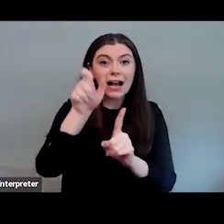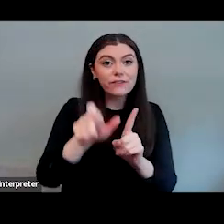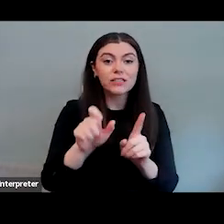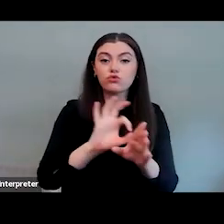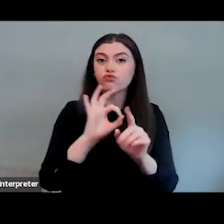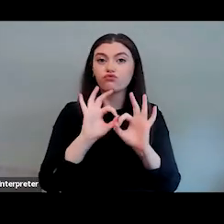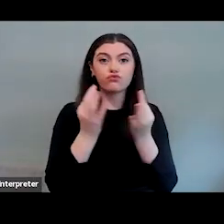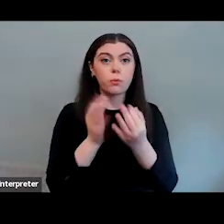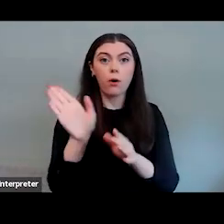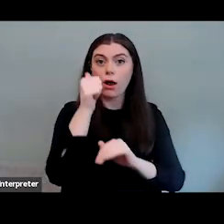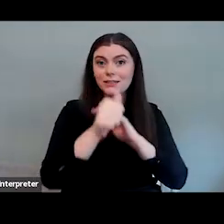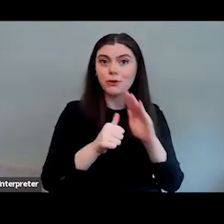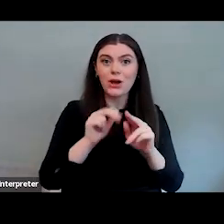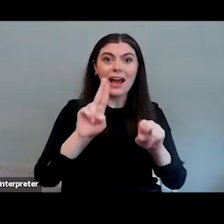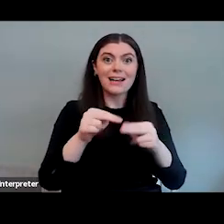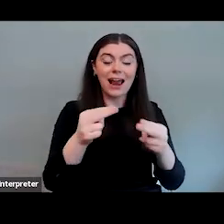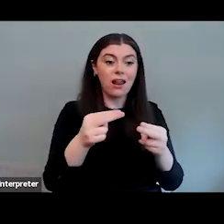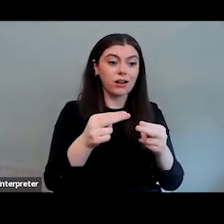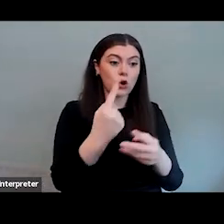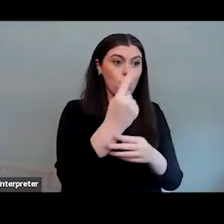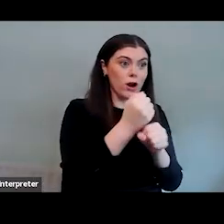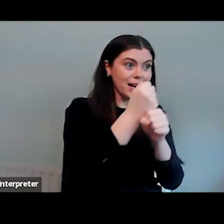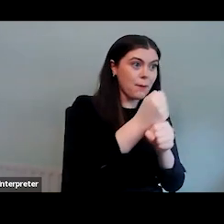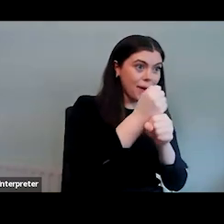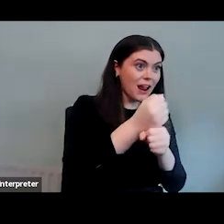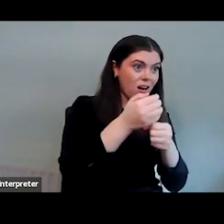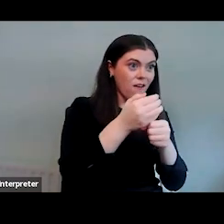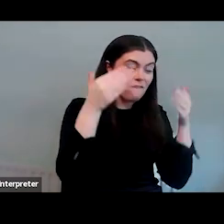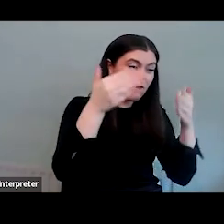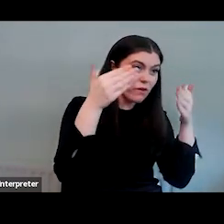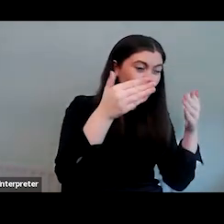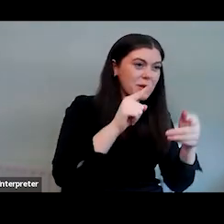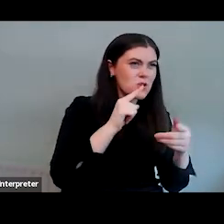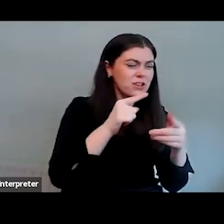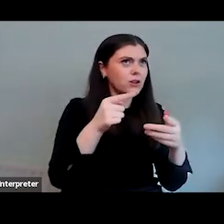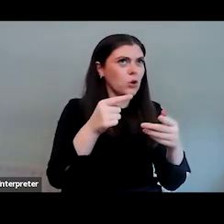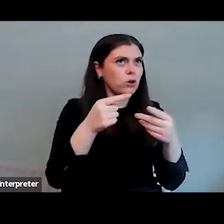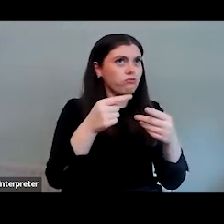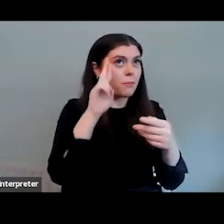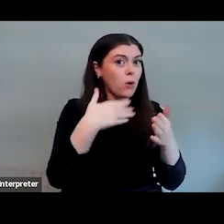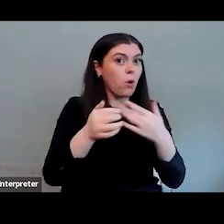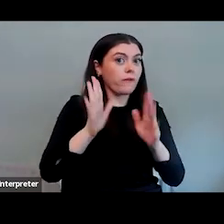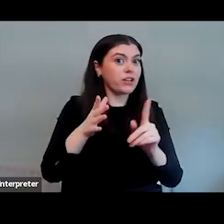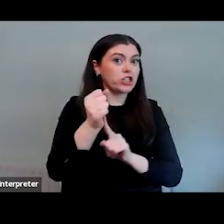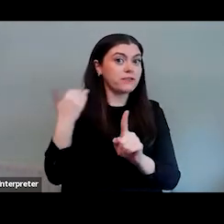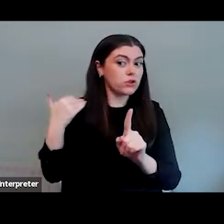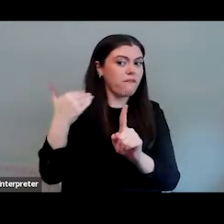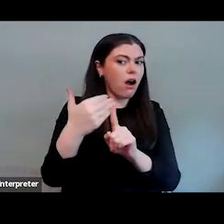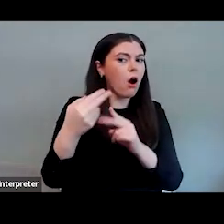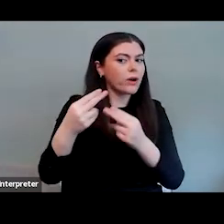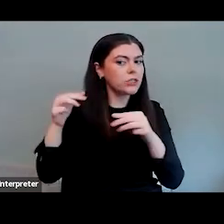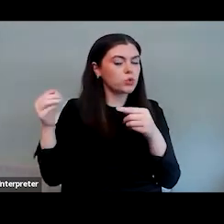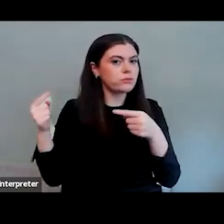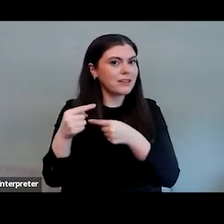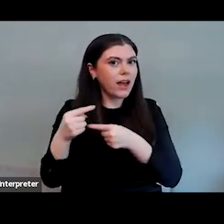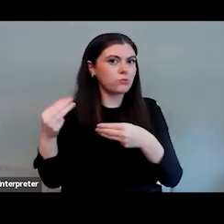go from one campaign to another without forgetting what we already achieved. And we need to defend what we already achieved in order to move forward. And last but